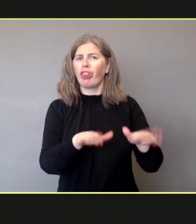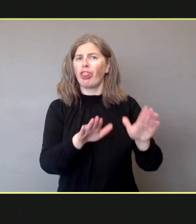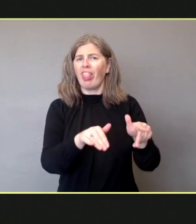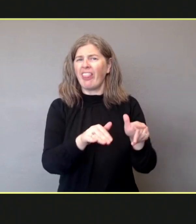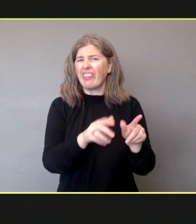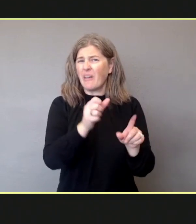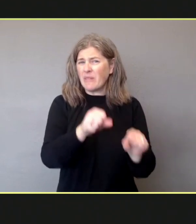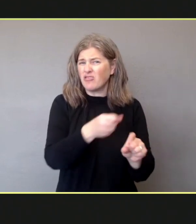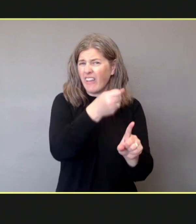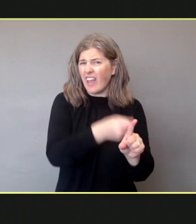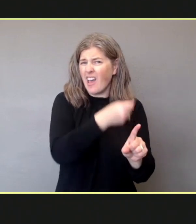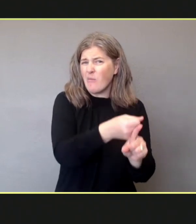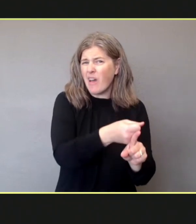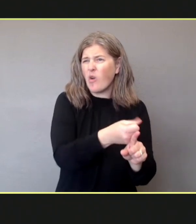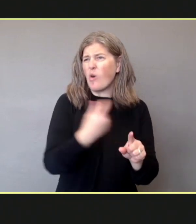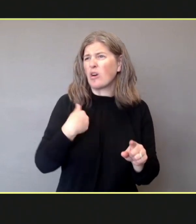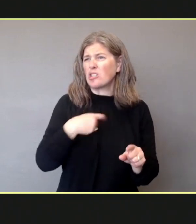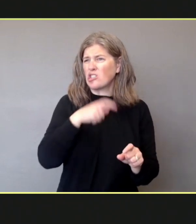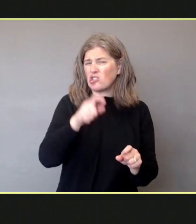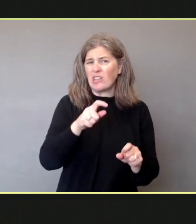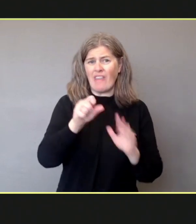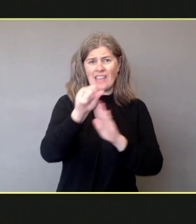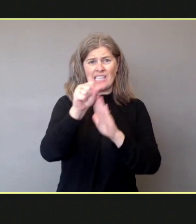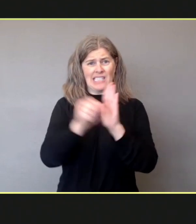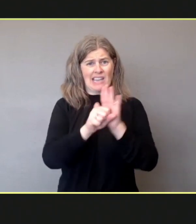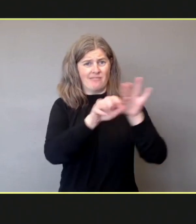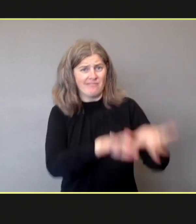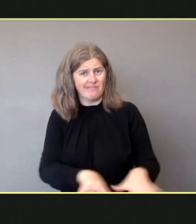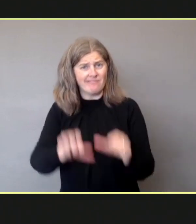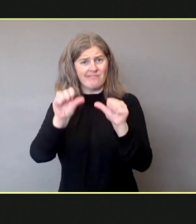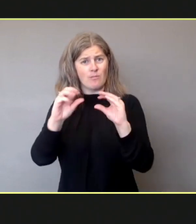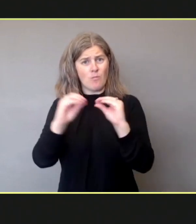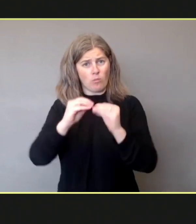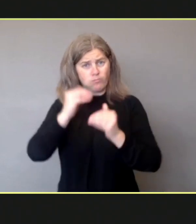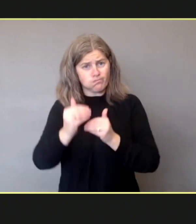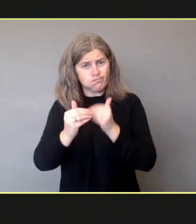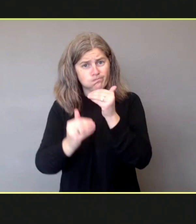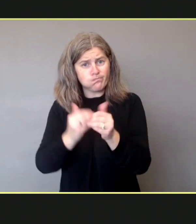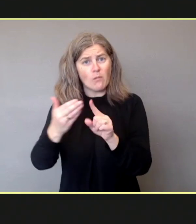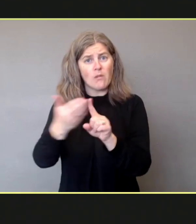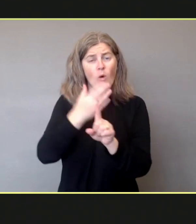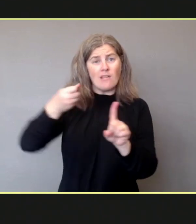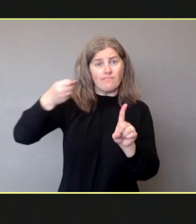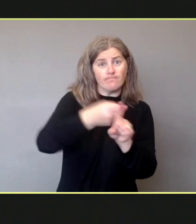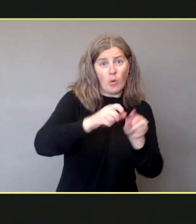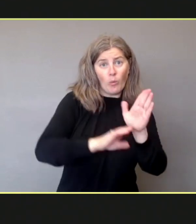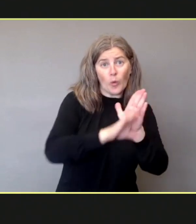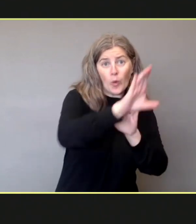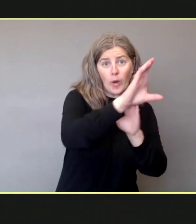to residents, or should the state take some steps before it hits hard here?